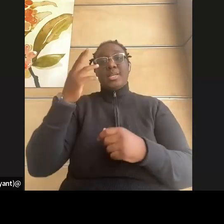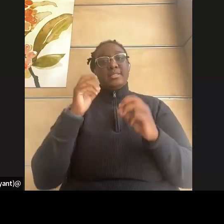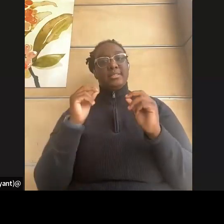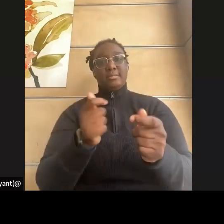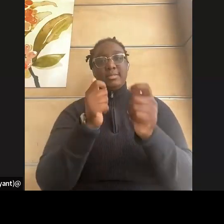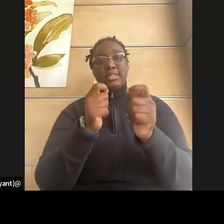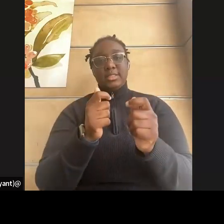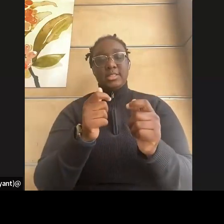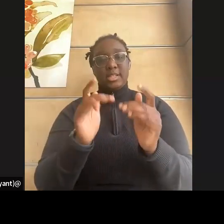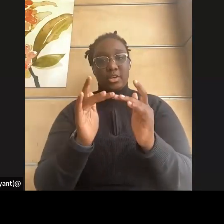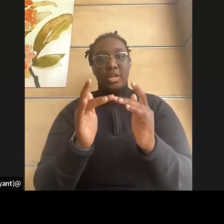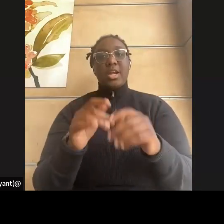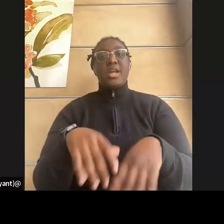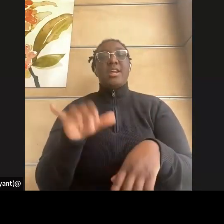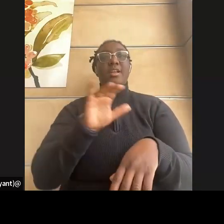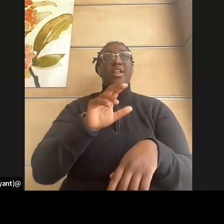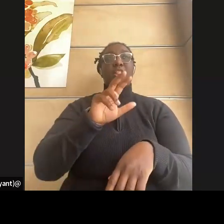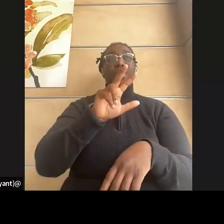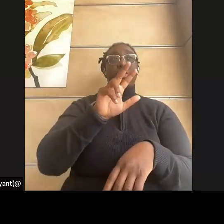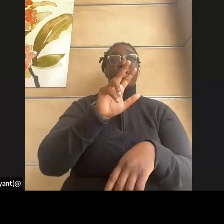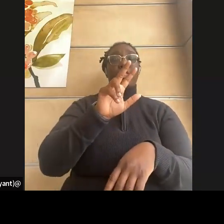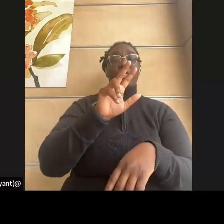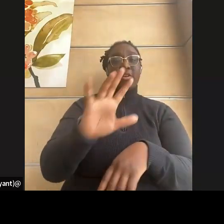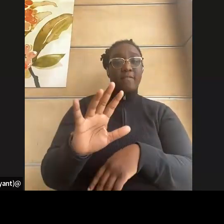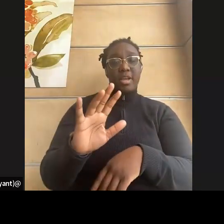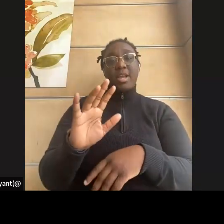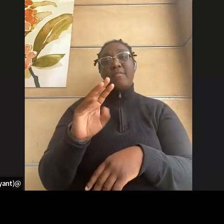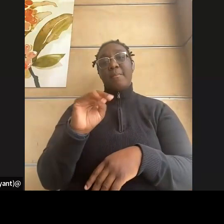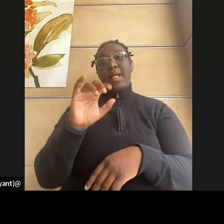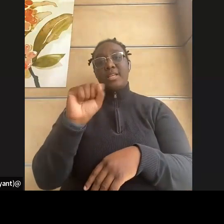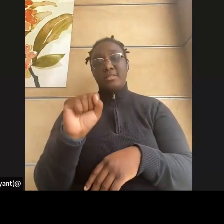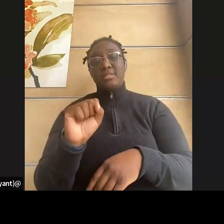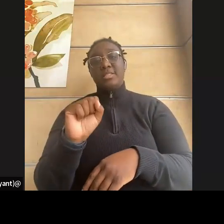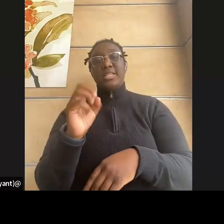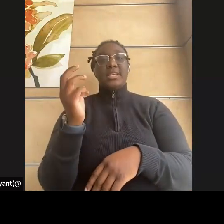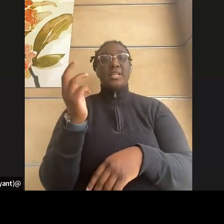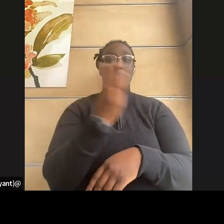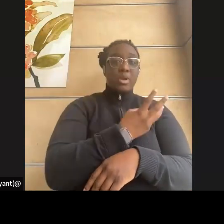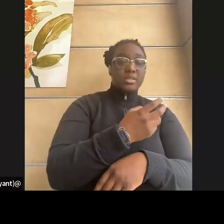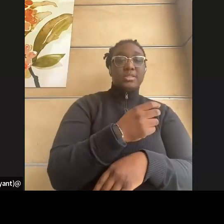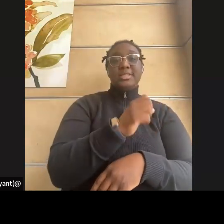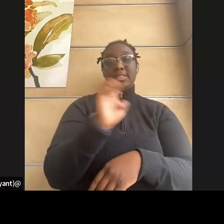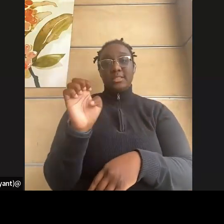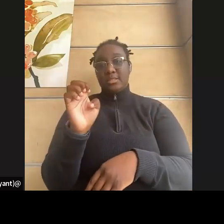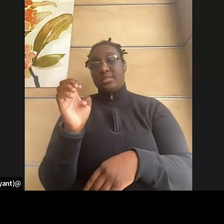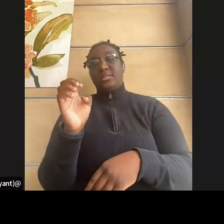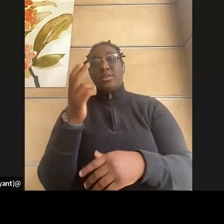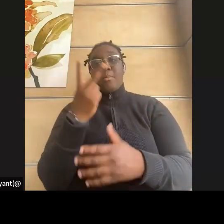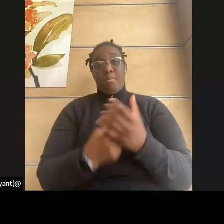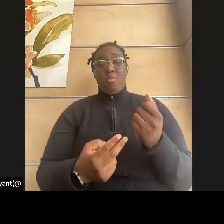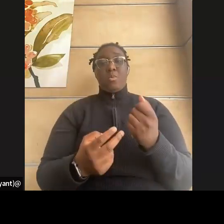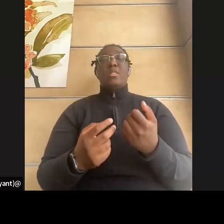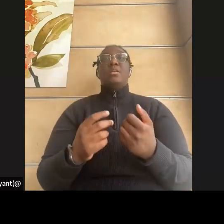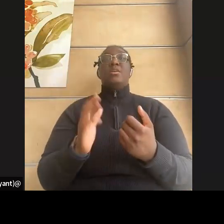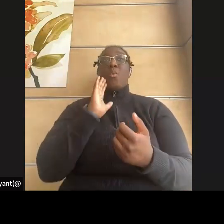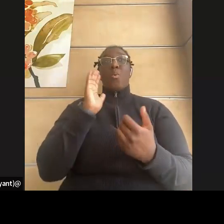45 miles east or west of our facility in Redway, would help our patients live better, healthier